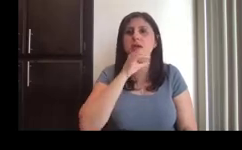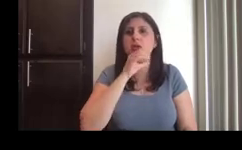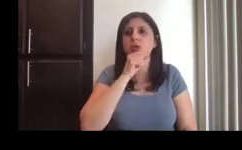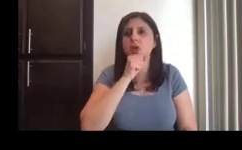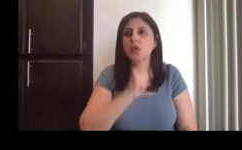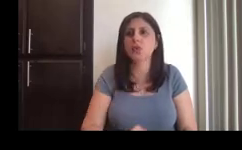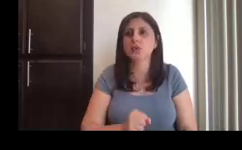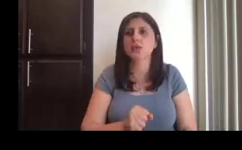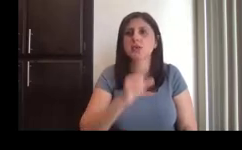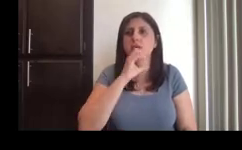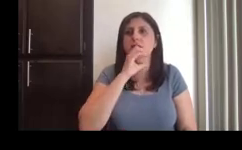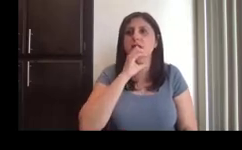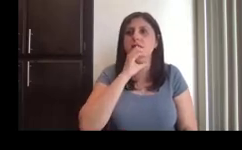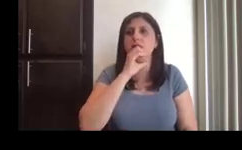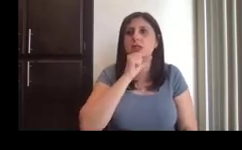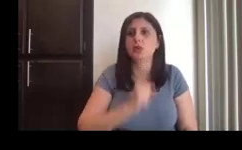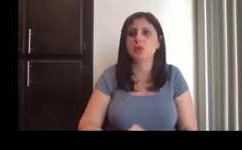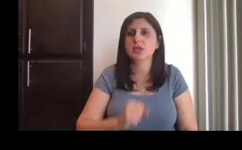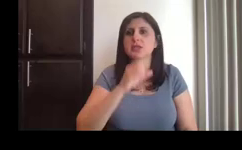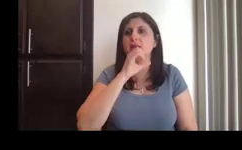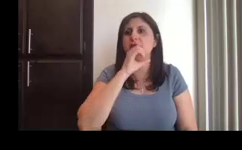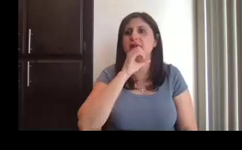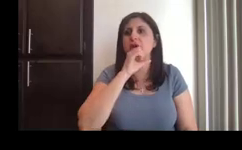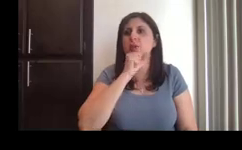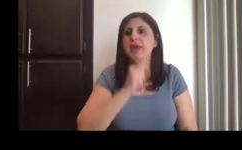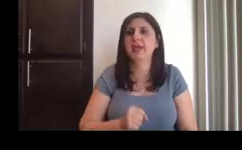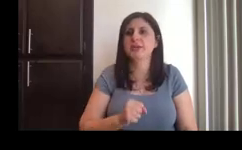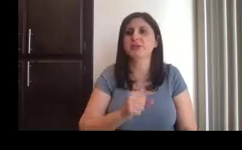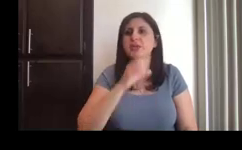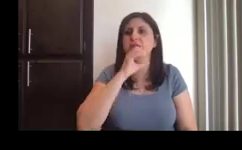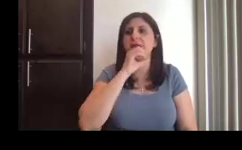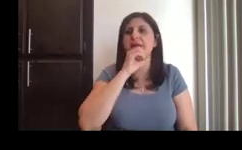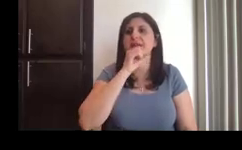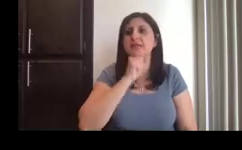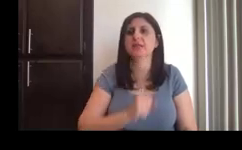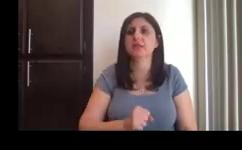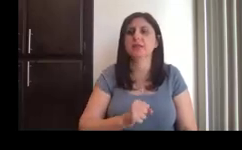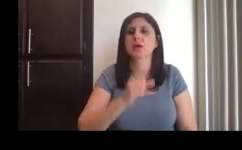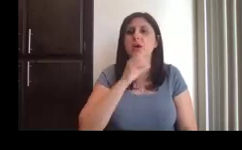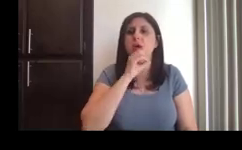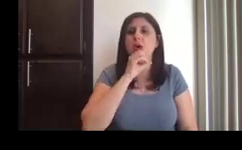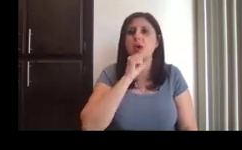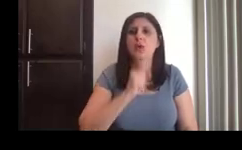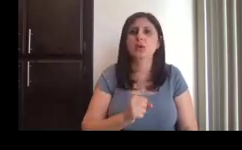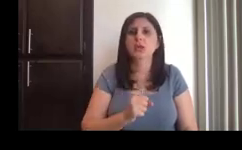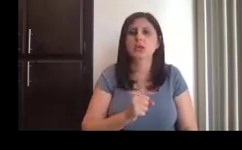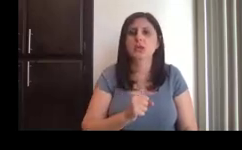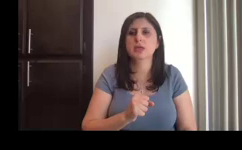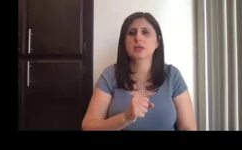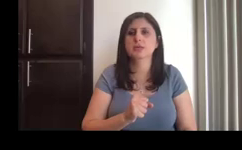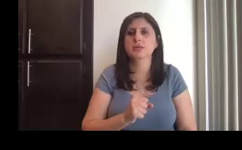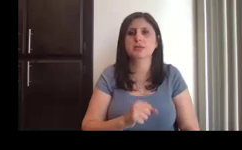old, old, old. It's kind of like an open hand to a closed hand S.